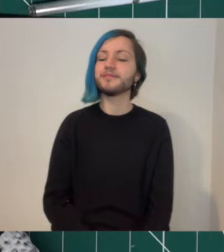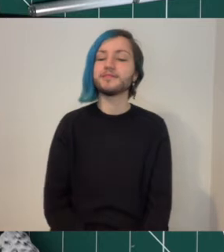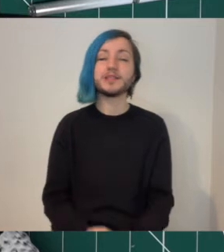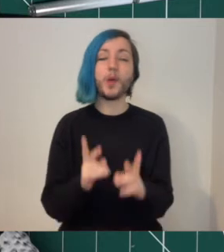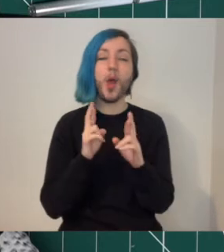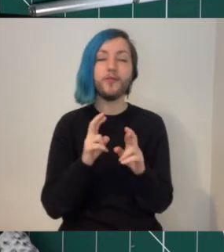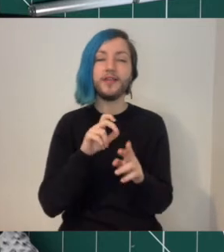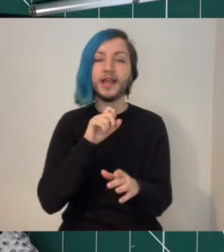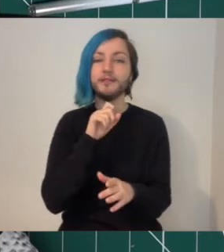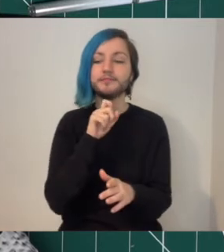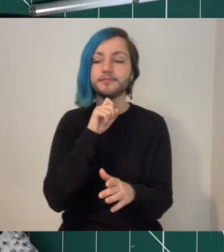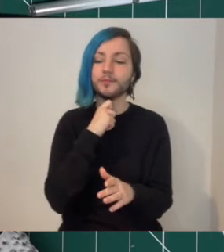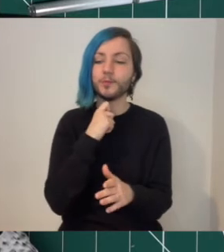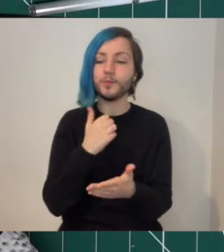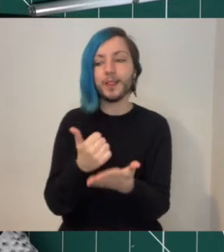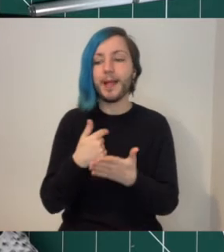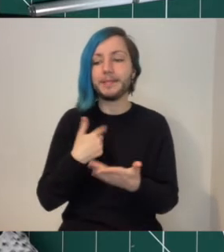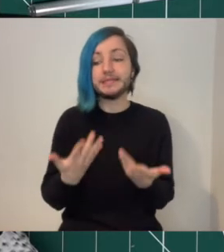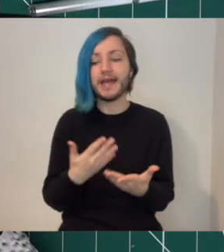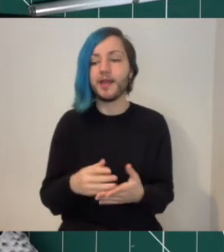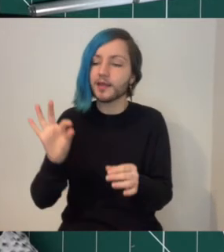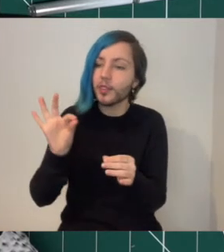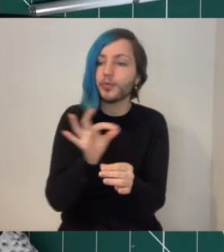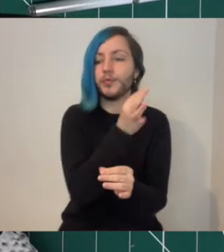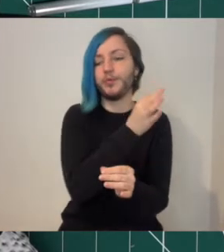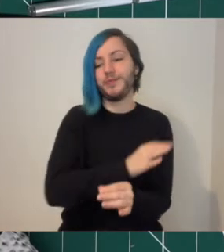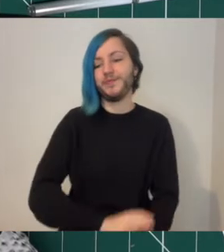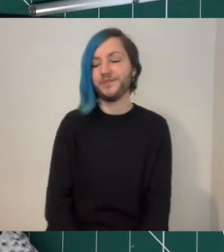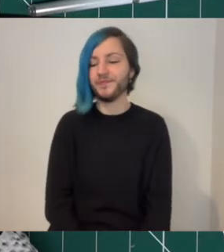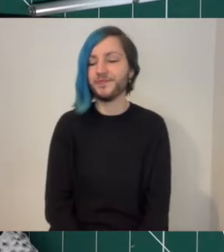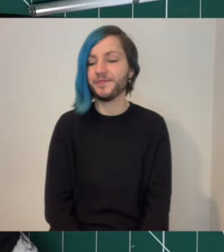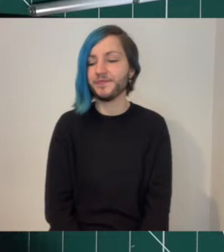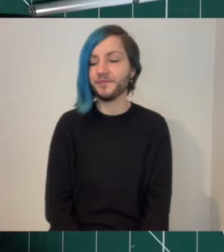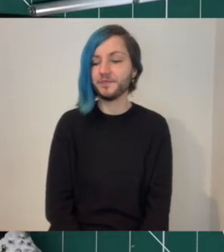doing. Hopefully it's going to play ball with me today.